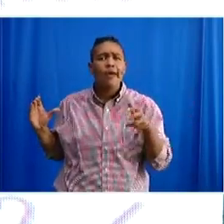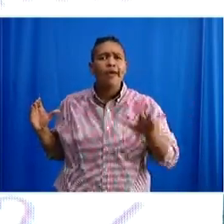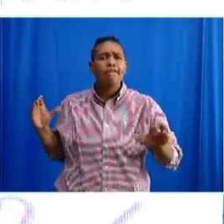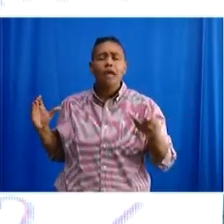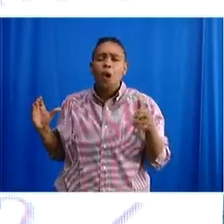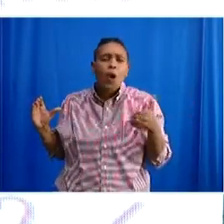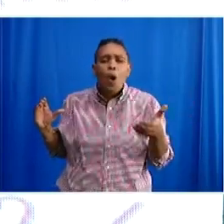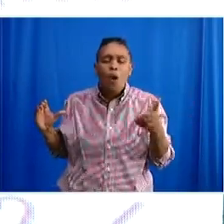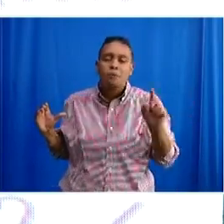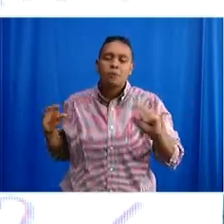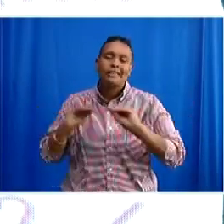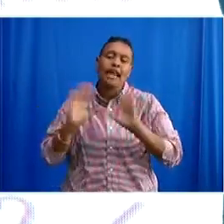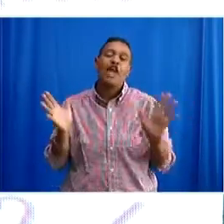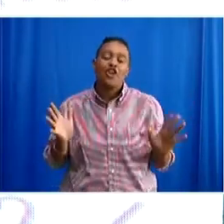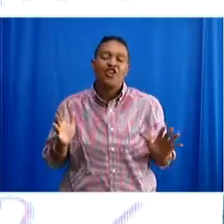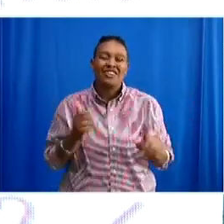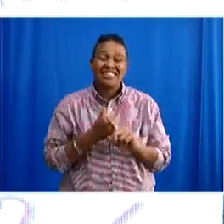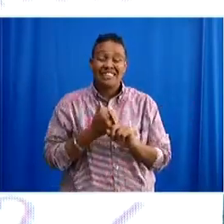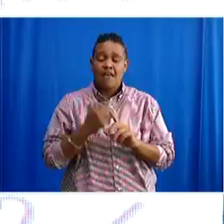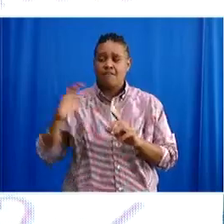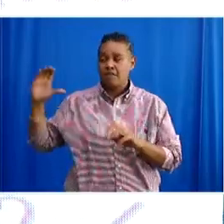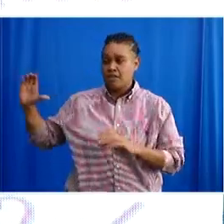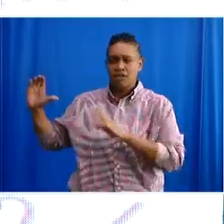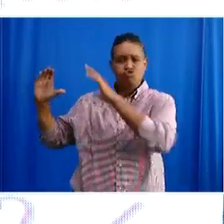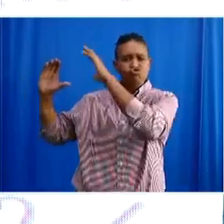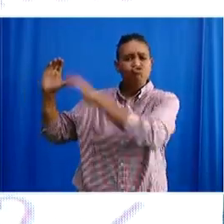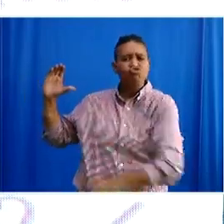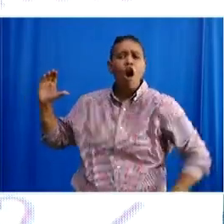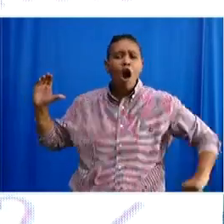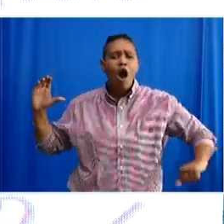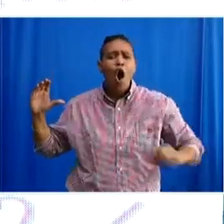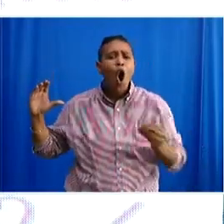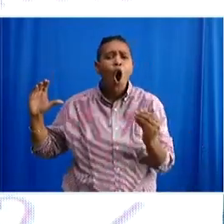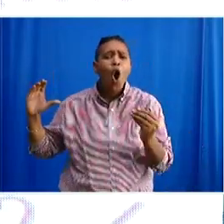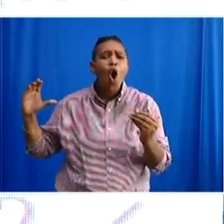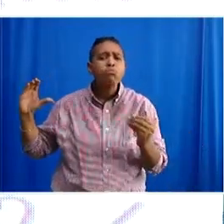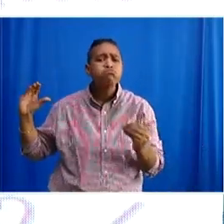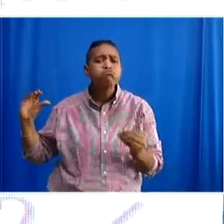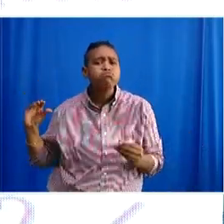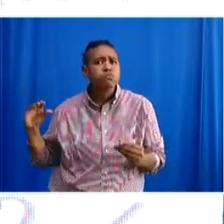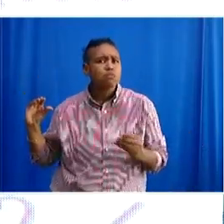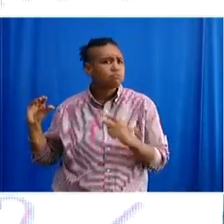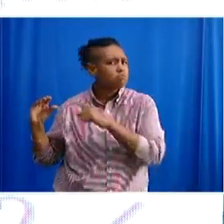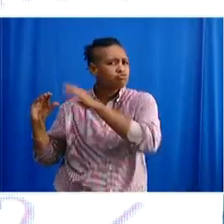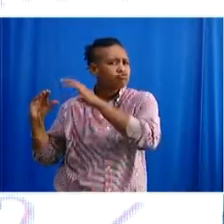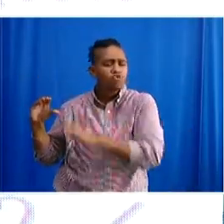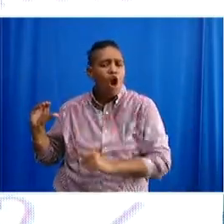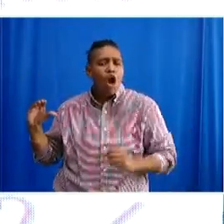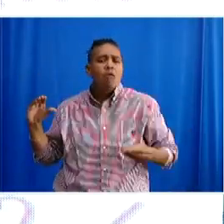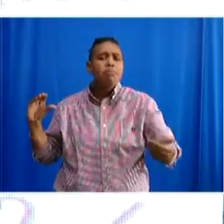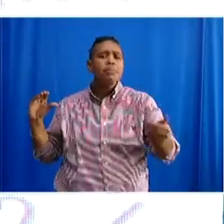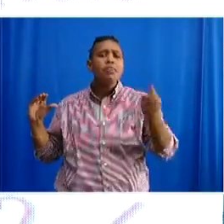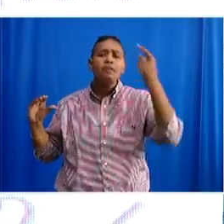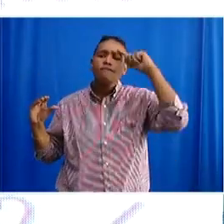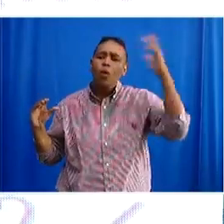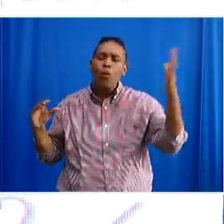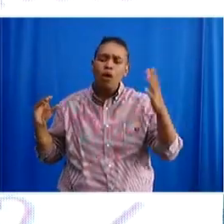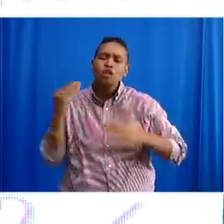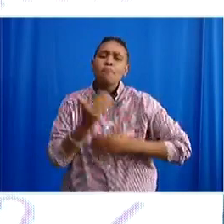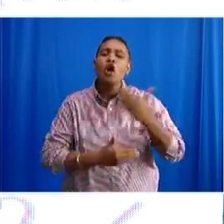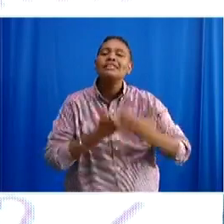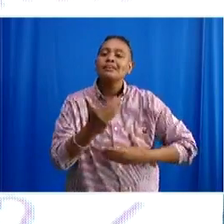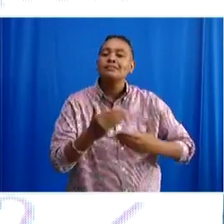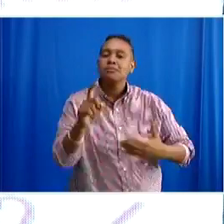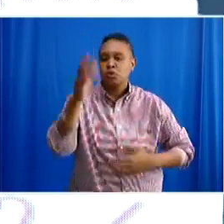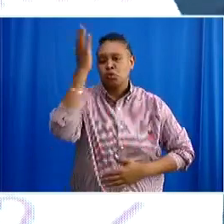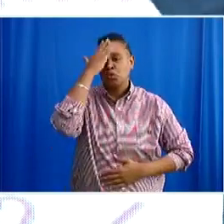process of drawing down on the funds. It's very important that when we draw down on those fiscal savings, that those go